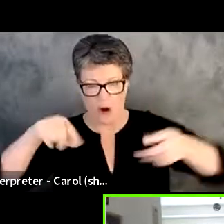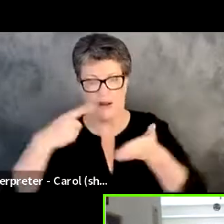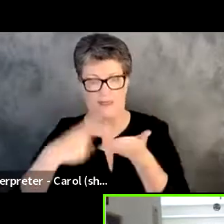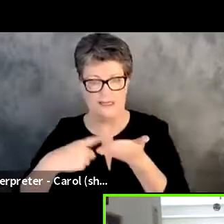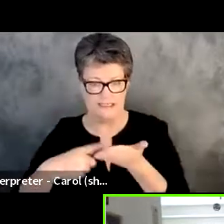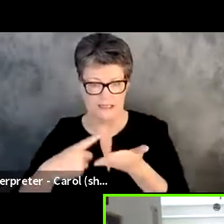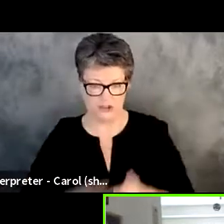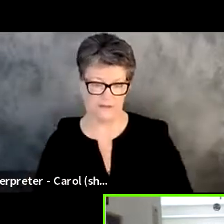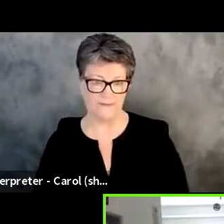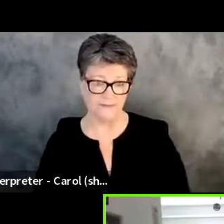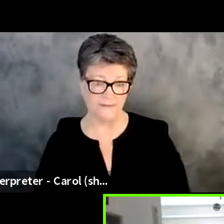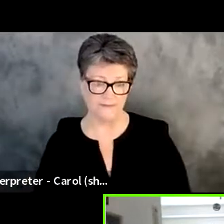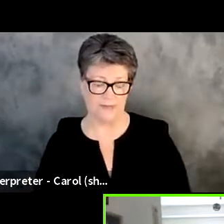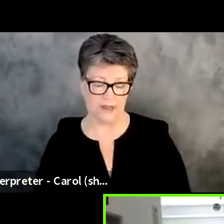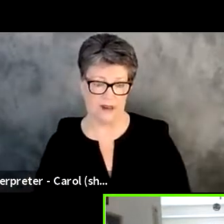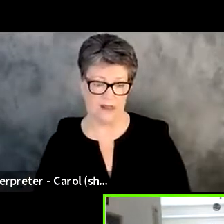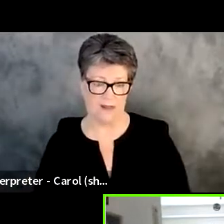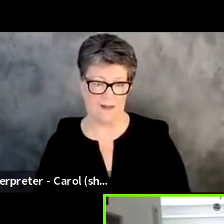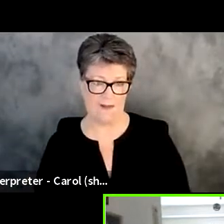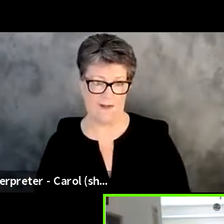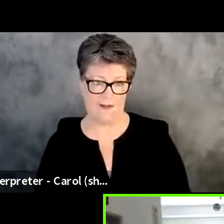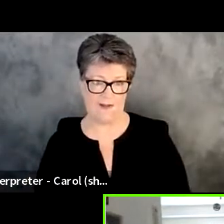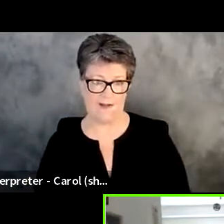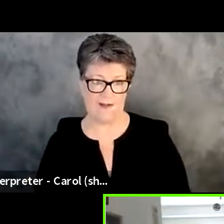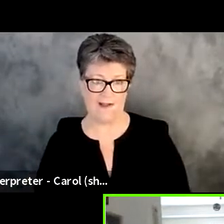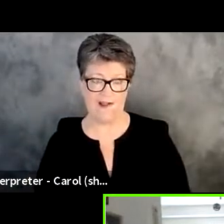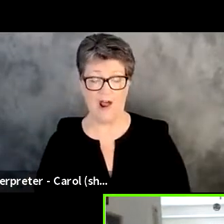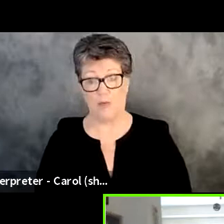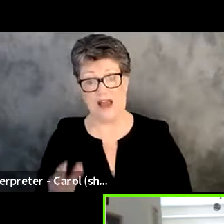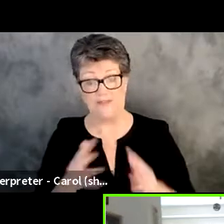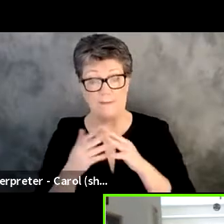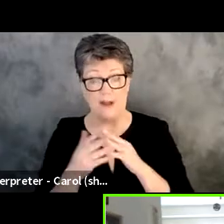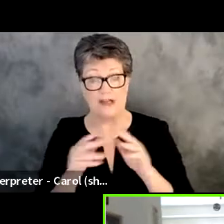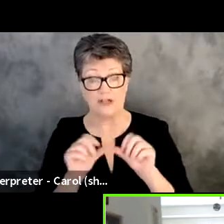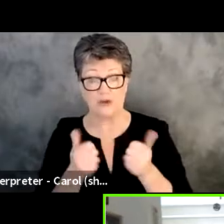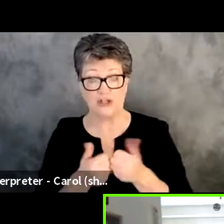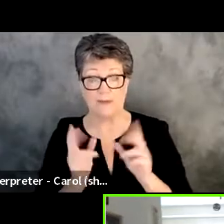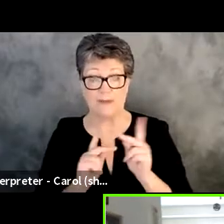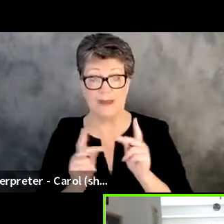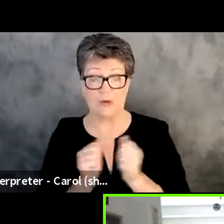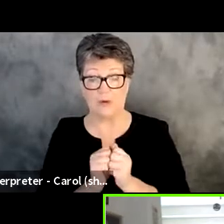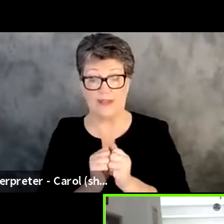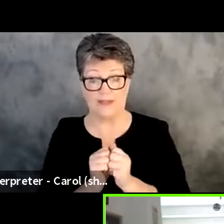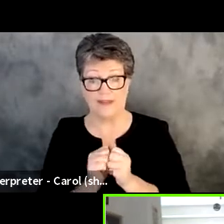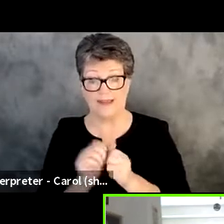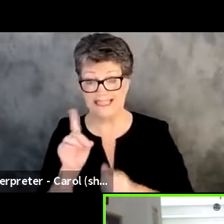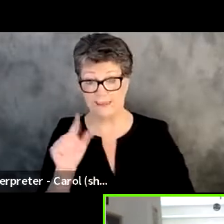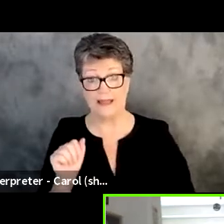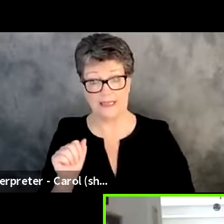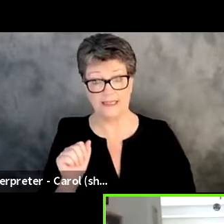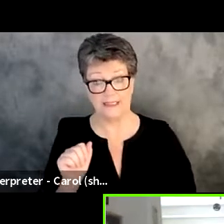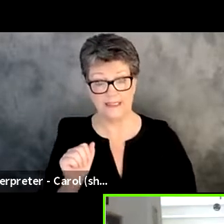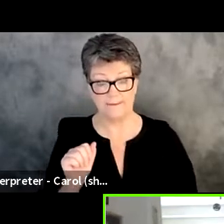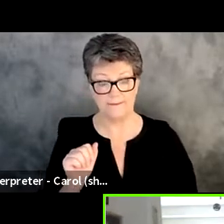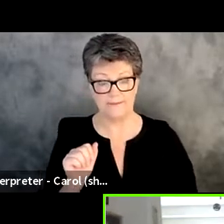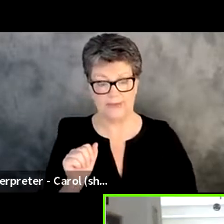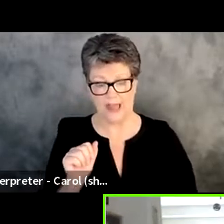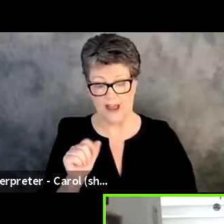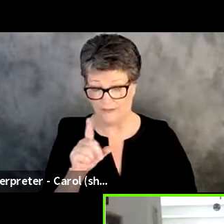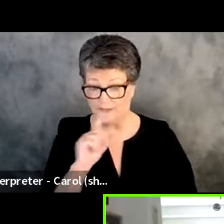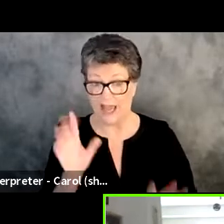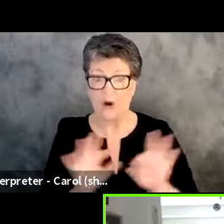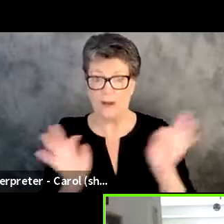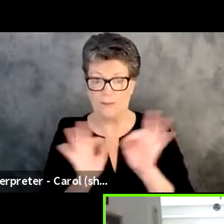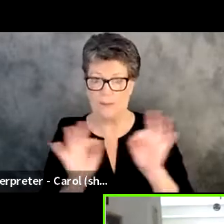have groups now like the American Association of People with Disabilities, which is a very